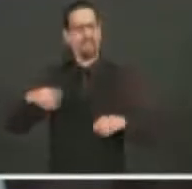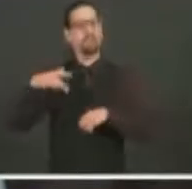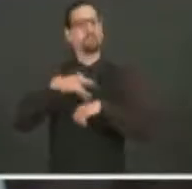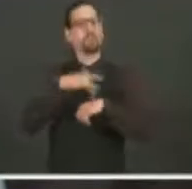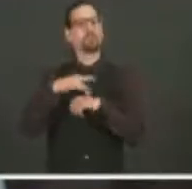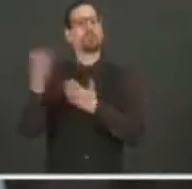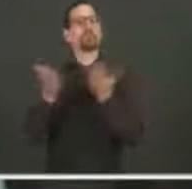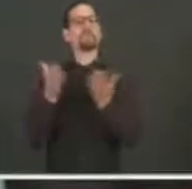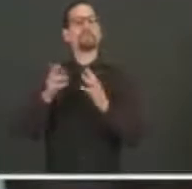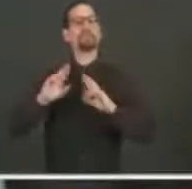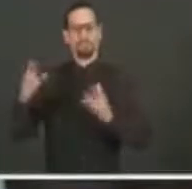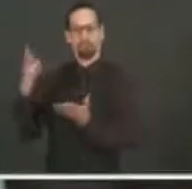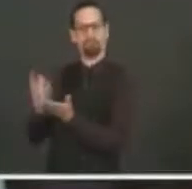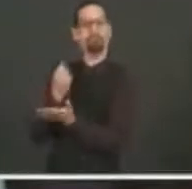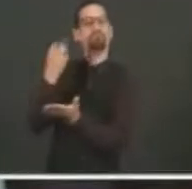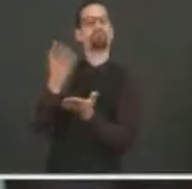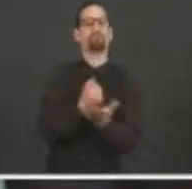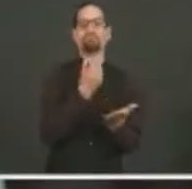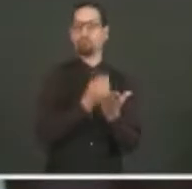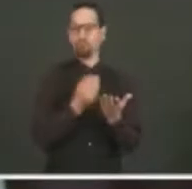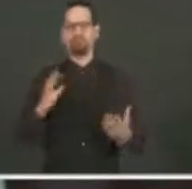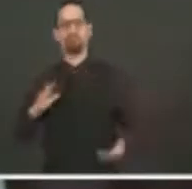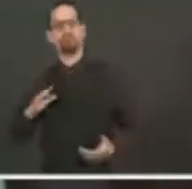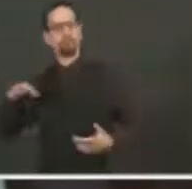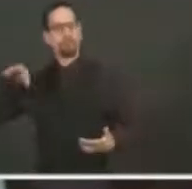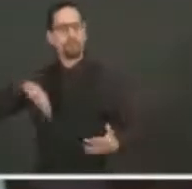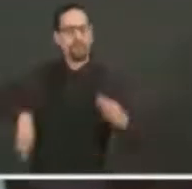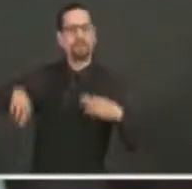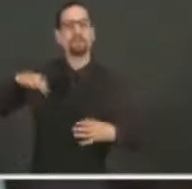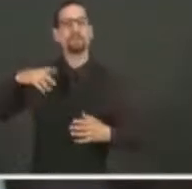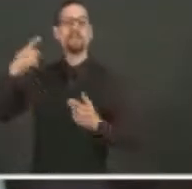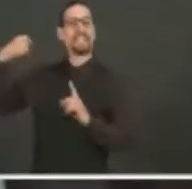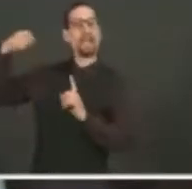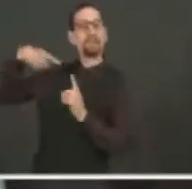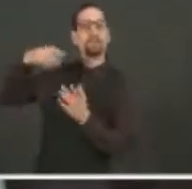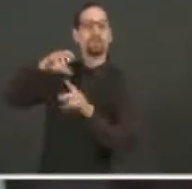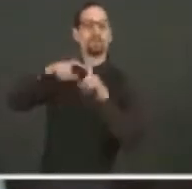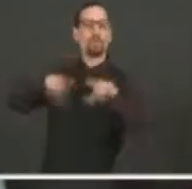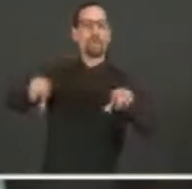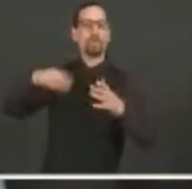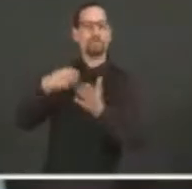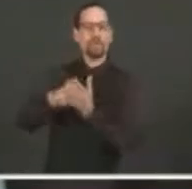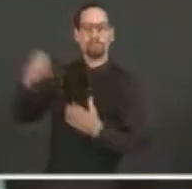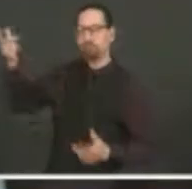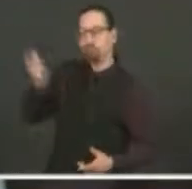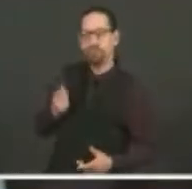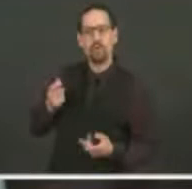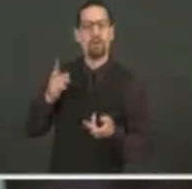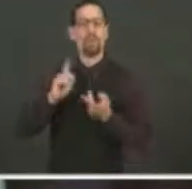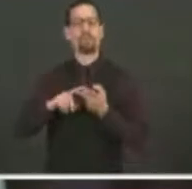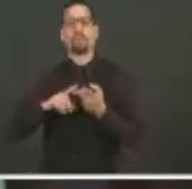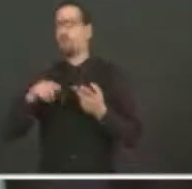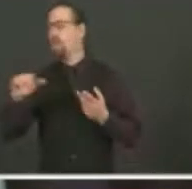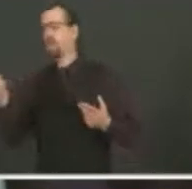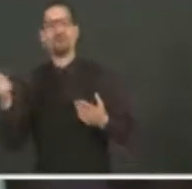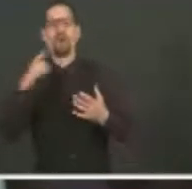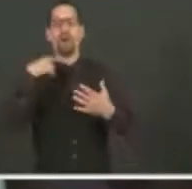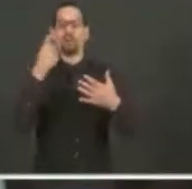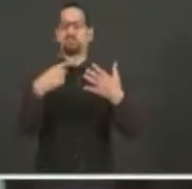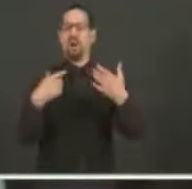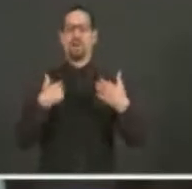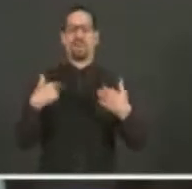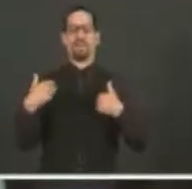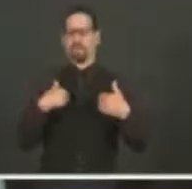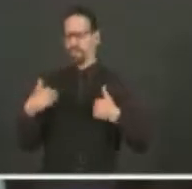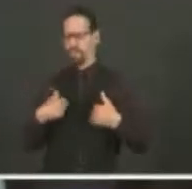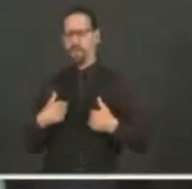and stimulus funds, the group of undocumented immigrants in Rhode Island haven't been able to receive any of them. But these are the